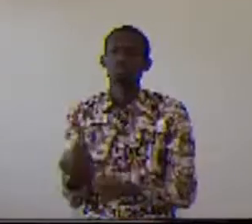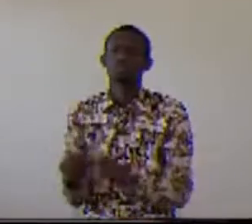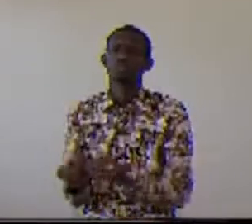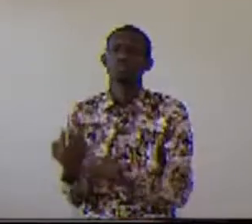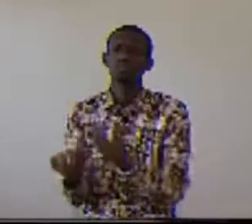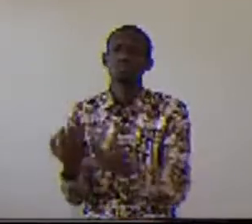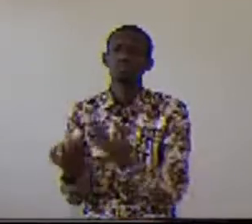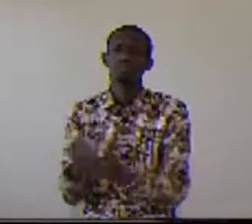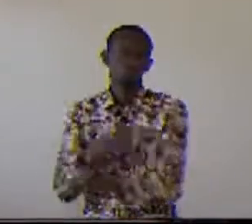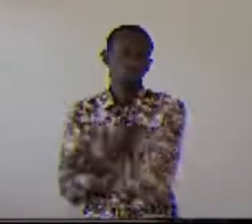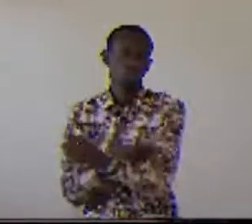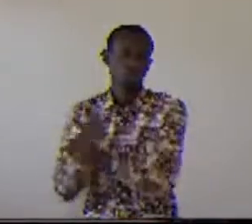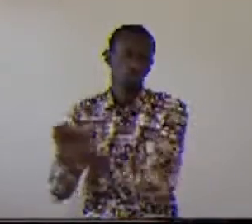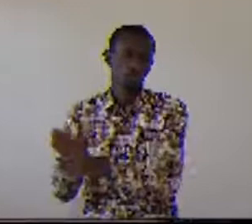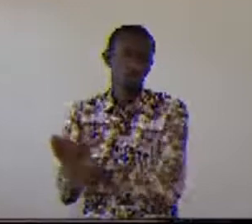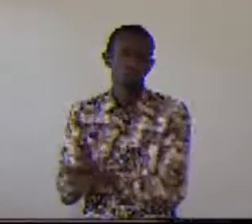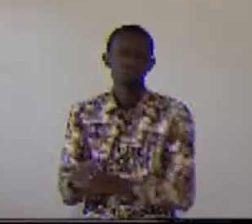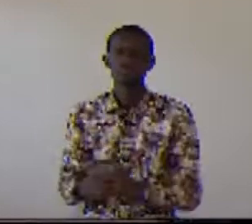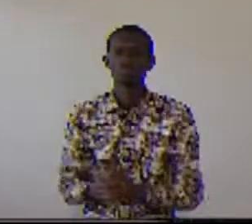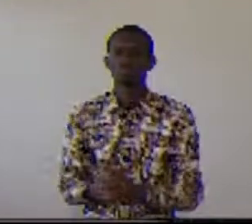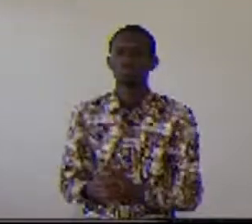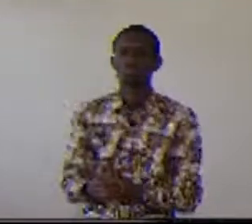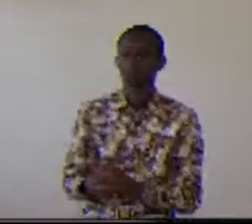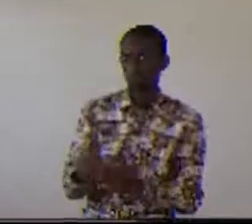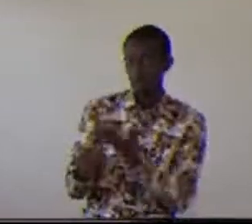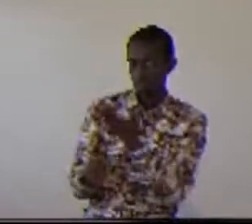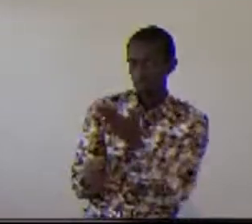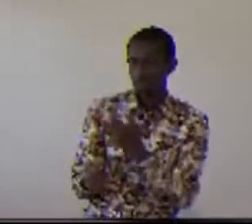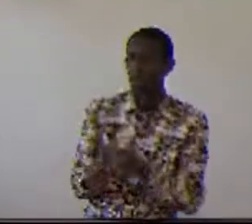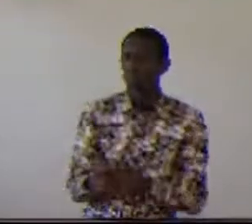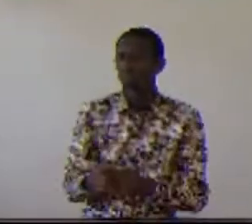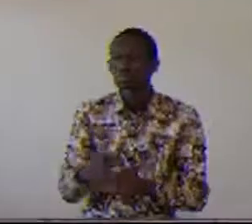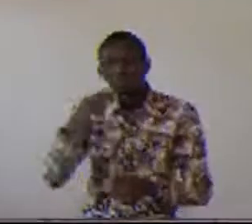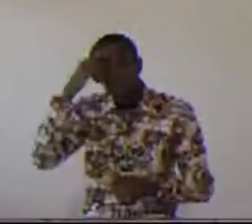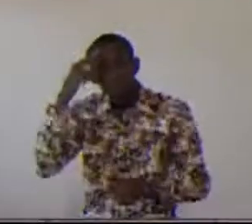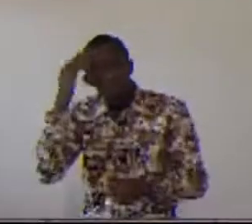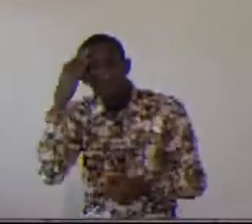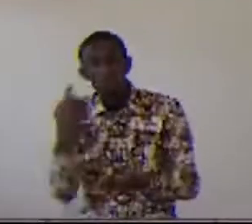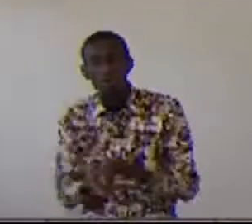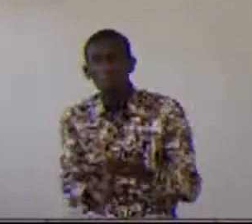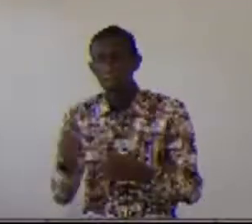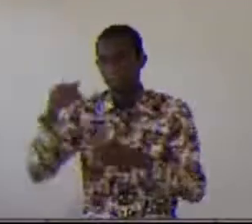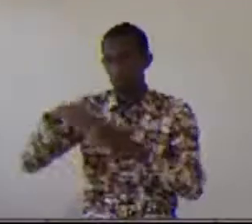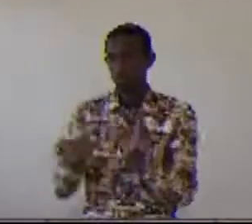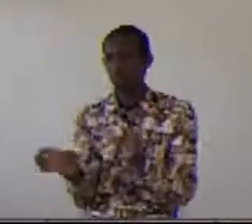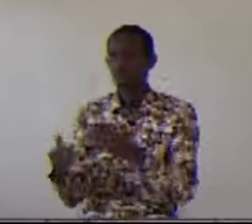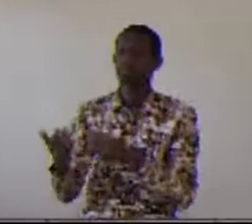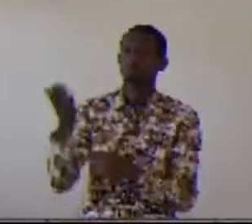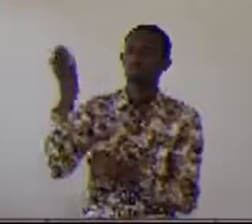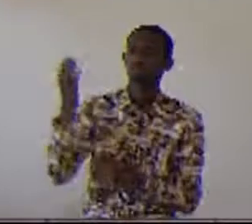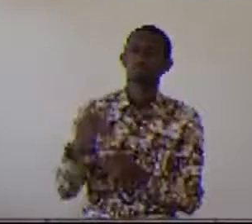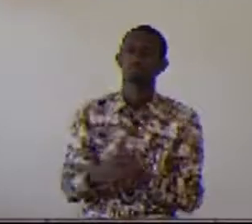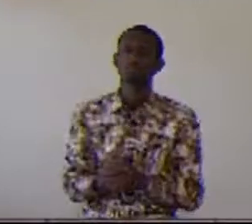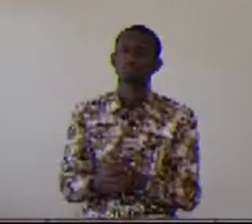van der Waals forces. And that is the reason why in this group of